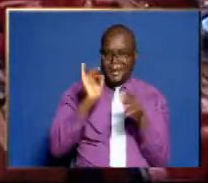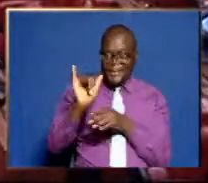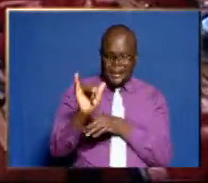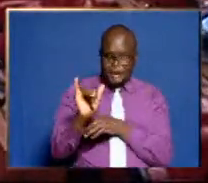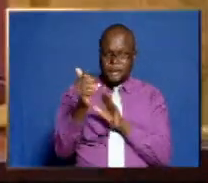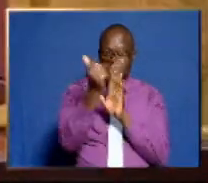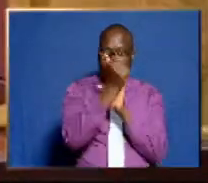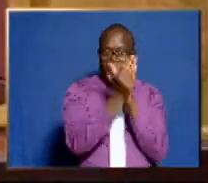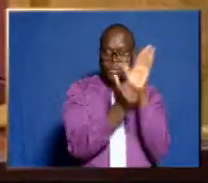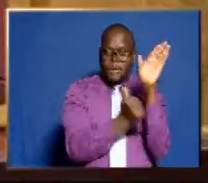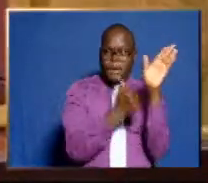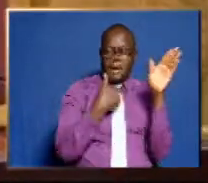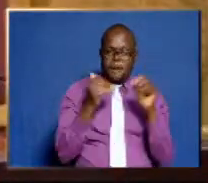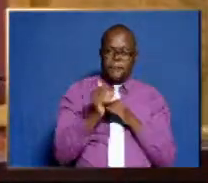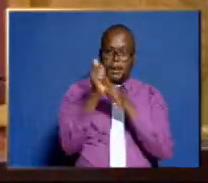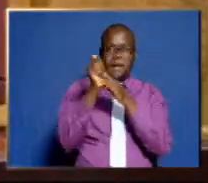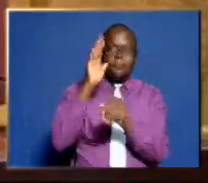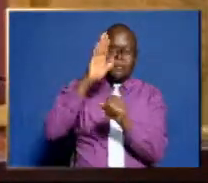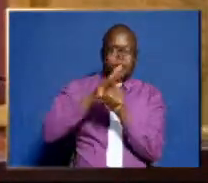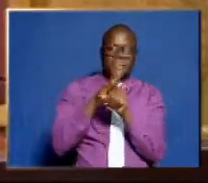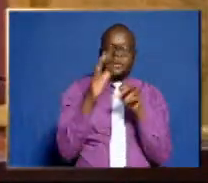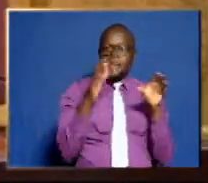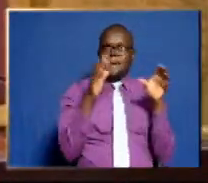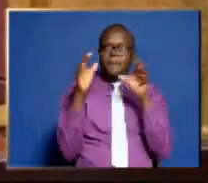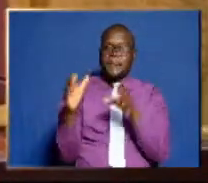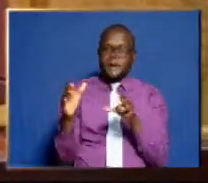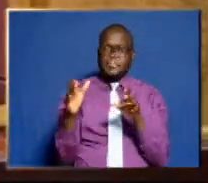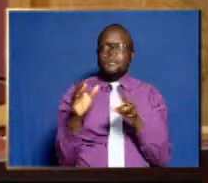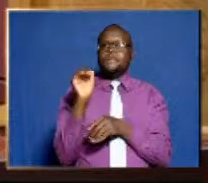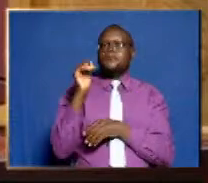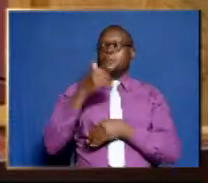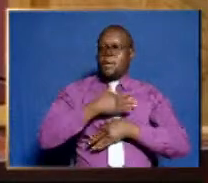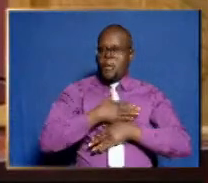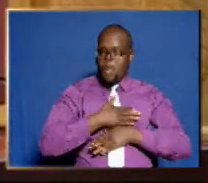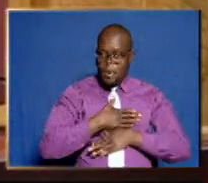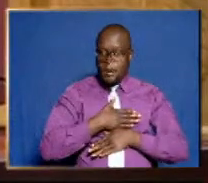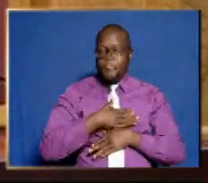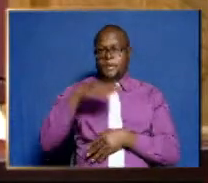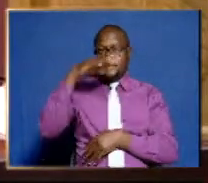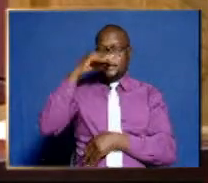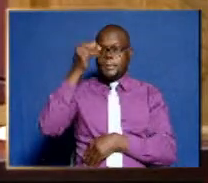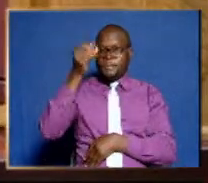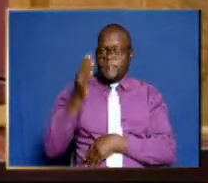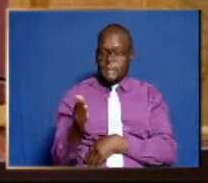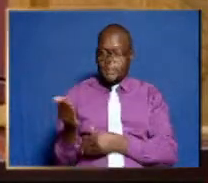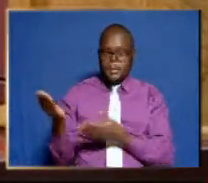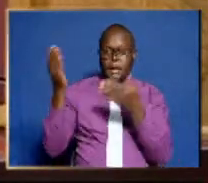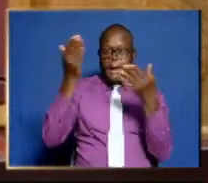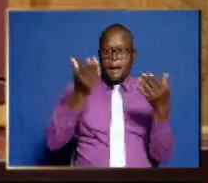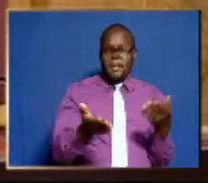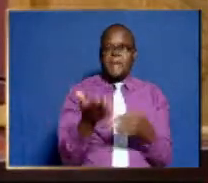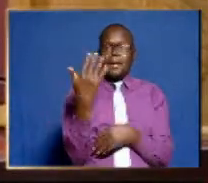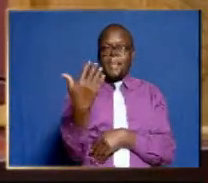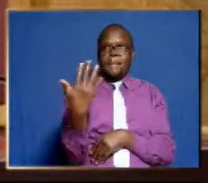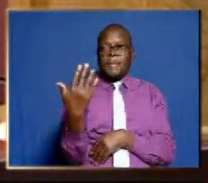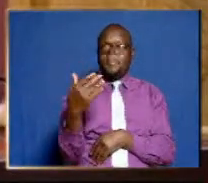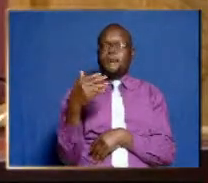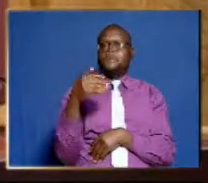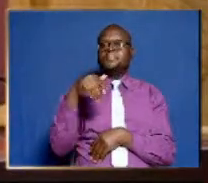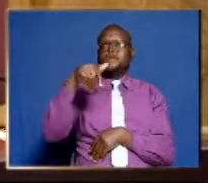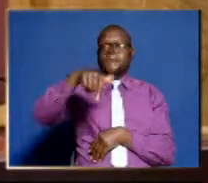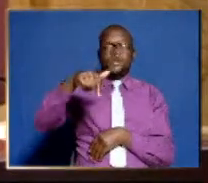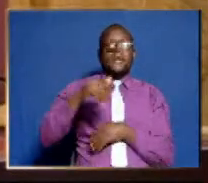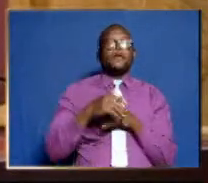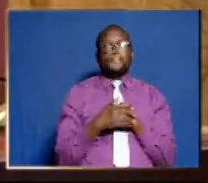order, we have the leader of Majority Party. Yes, Honorable Speaker, I beg to lay the following papers on the table of the House